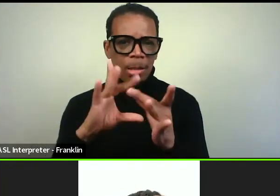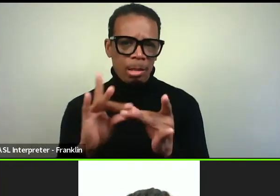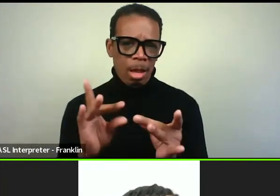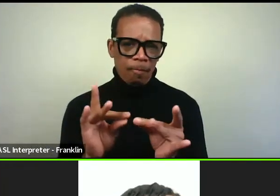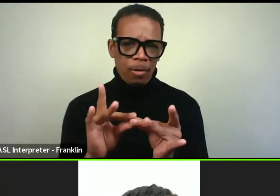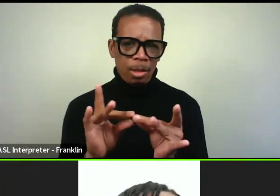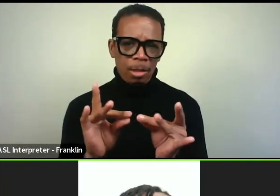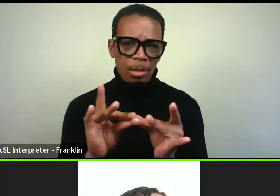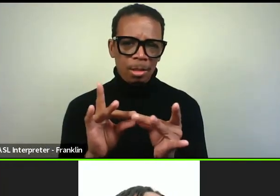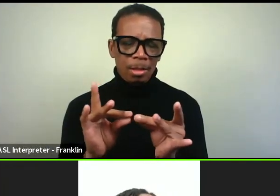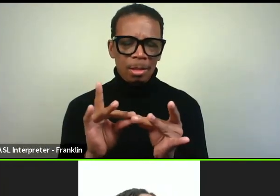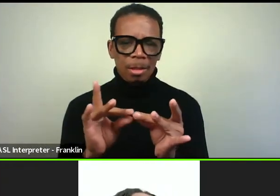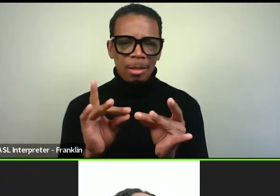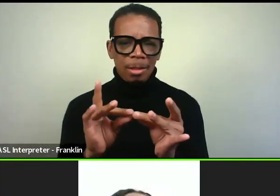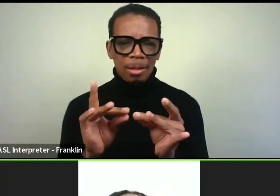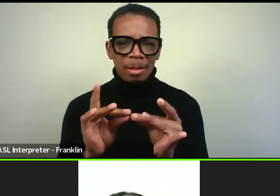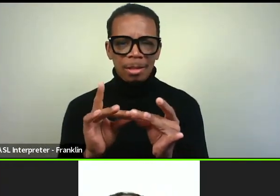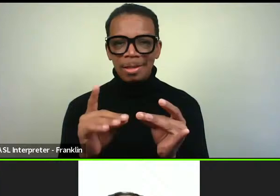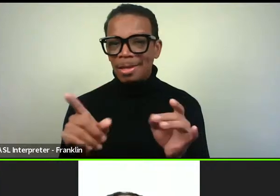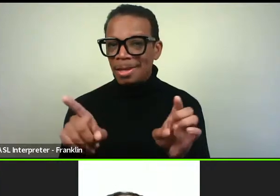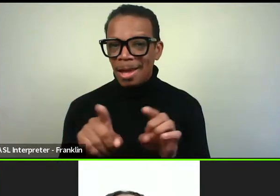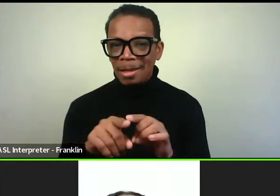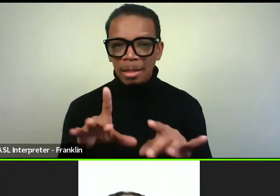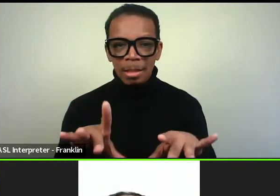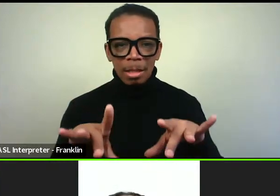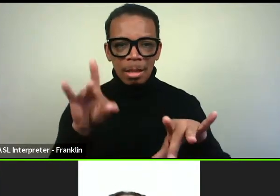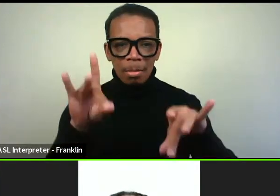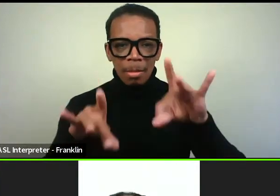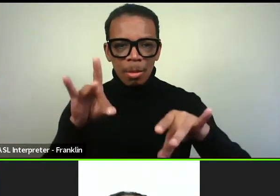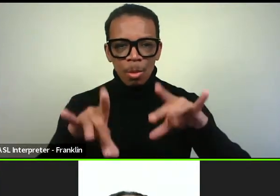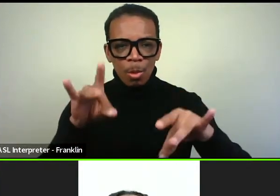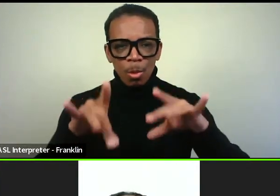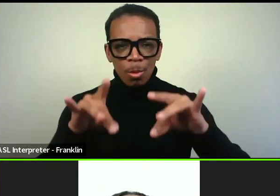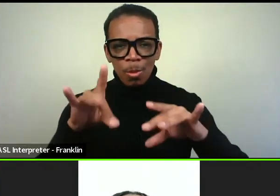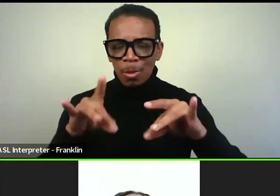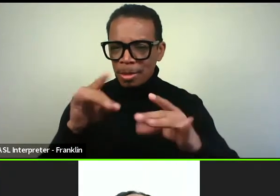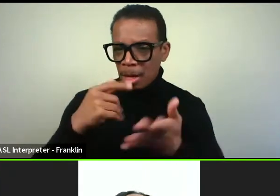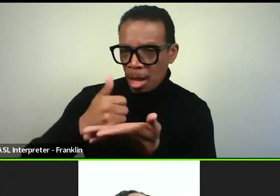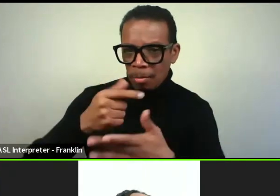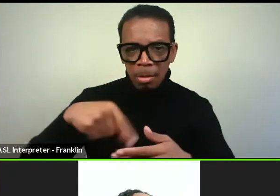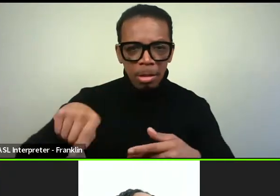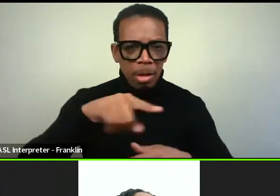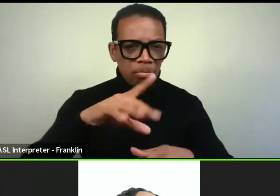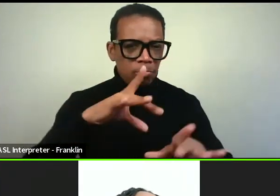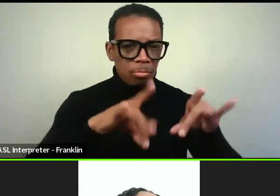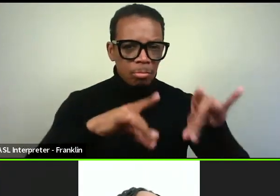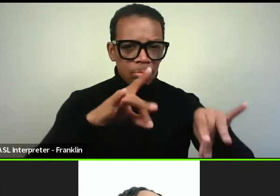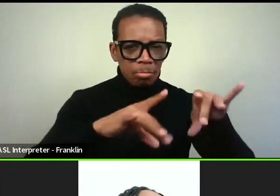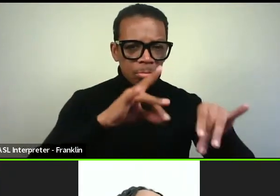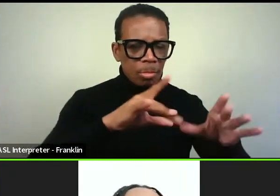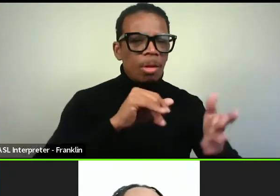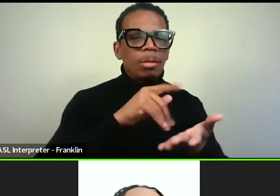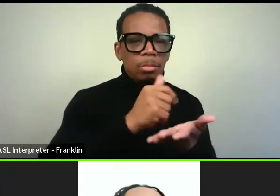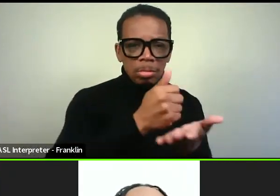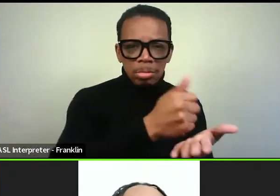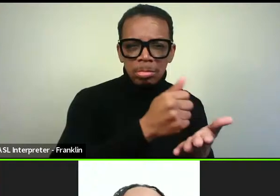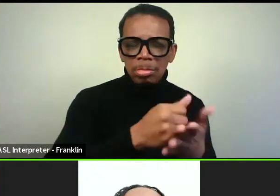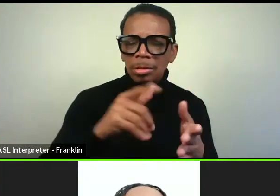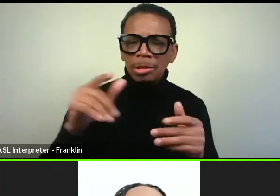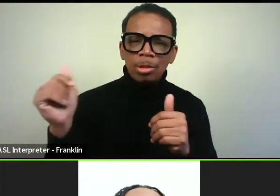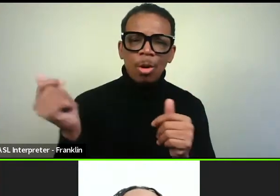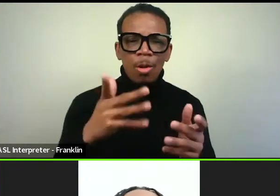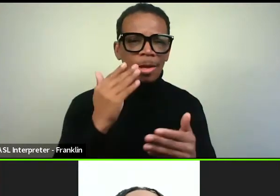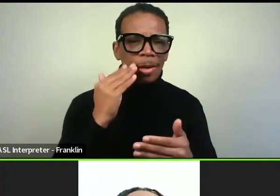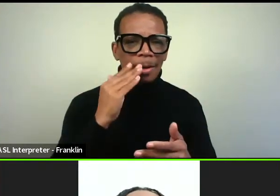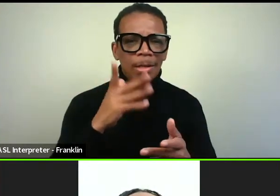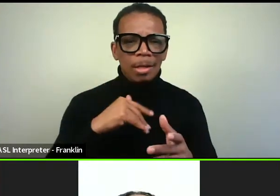also act as sponges towards the students to be able to soak up all of the knowledge